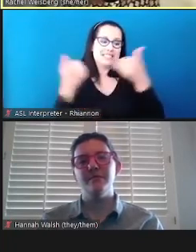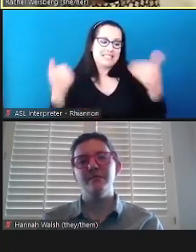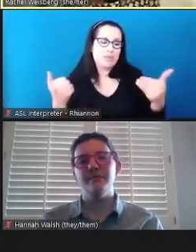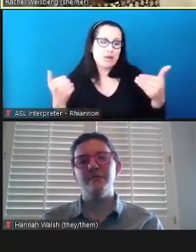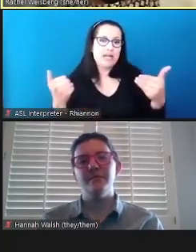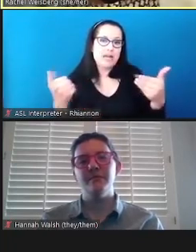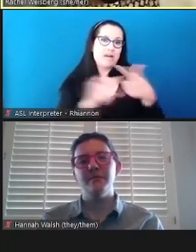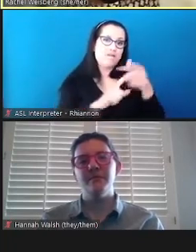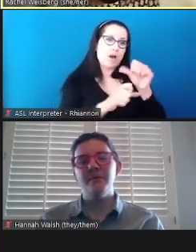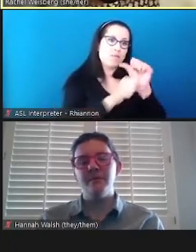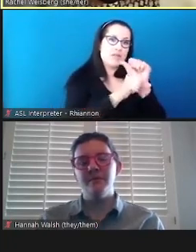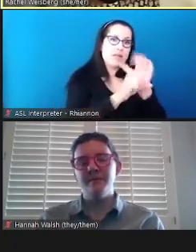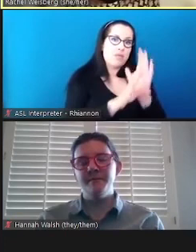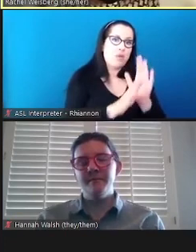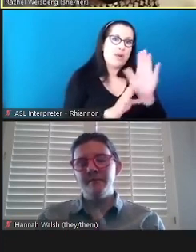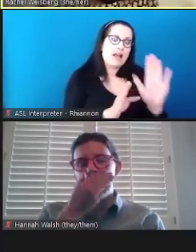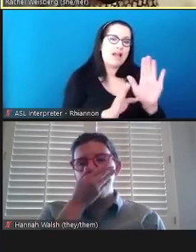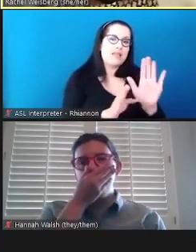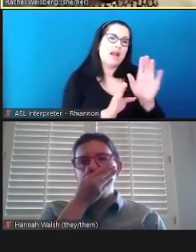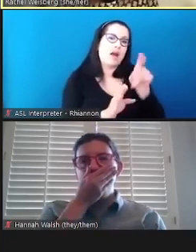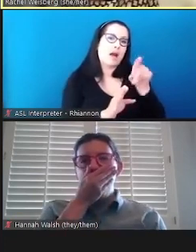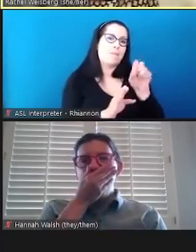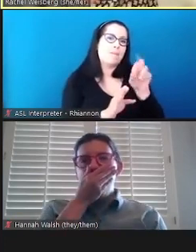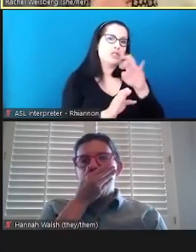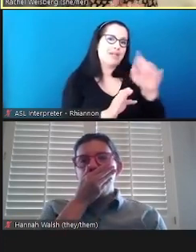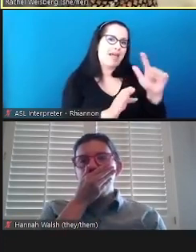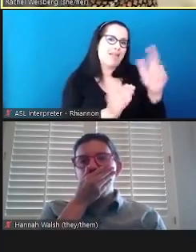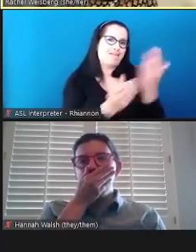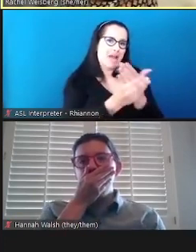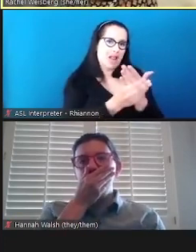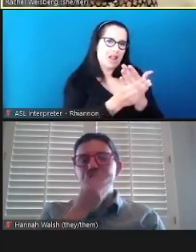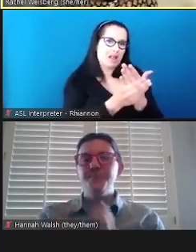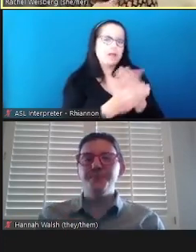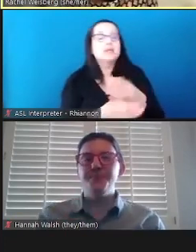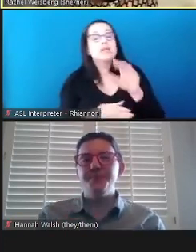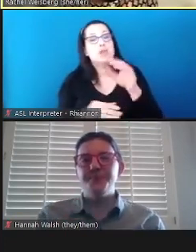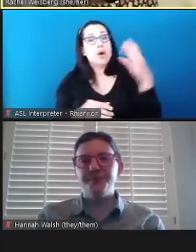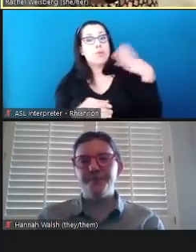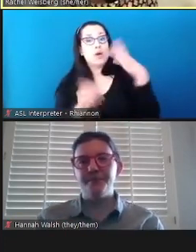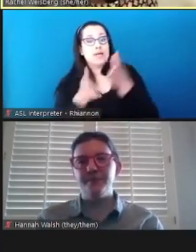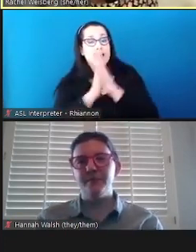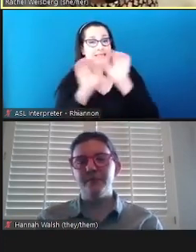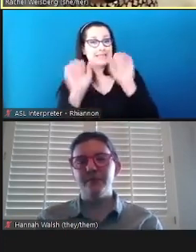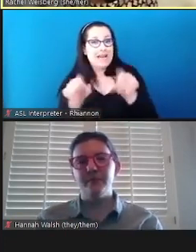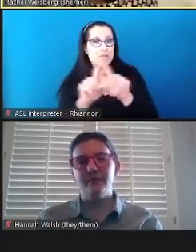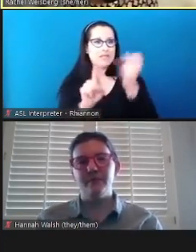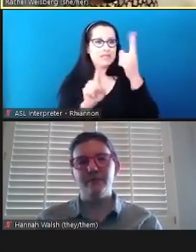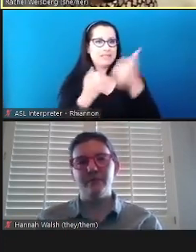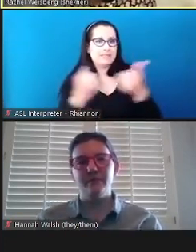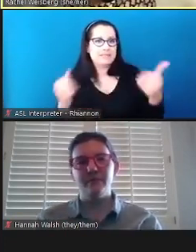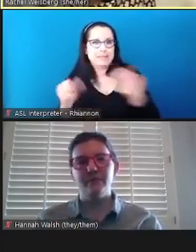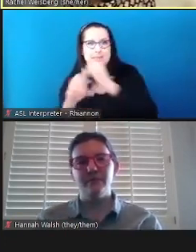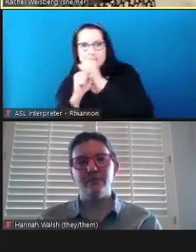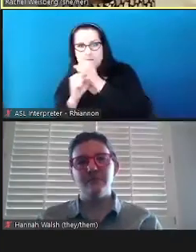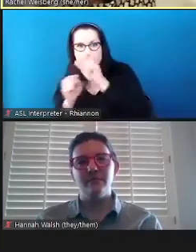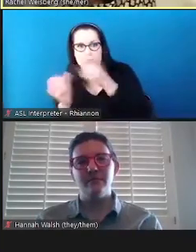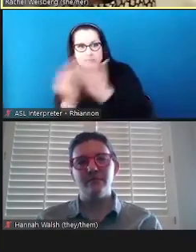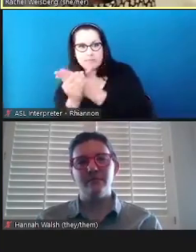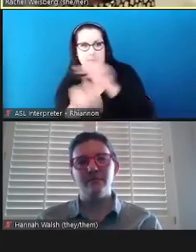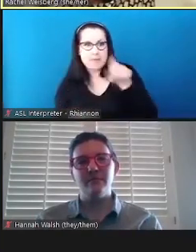the employee's personnel file. So again, employers can ask for it, but it has to be kept confidential.